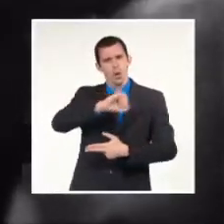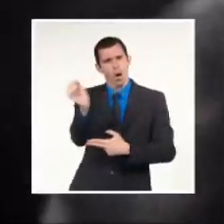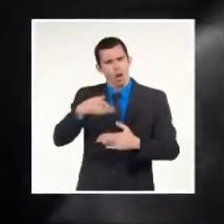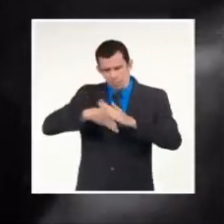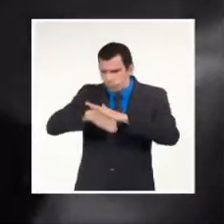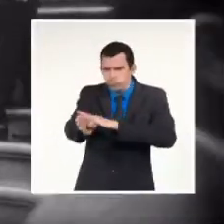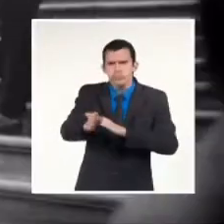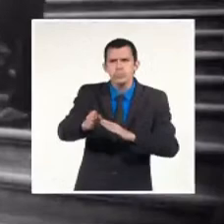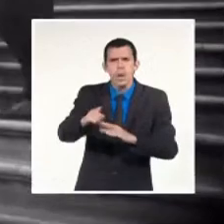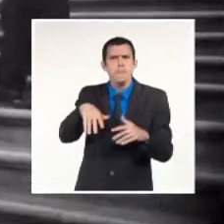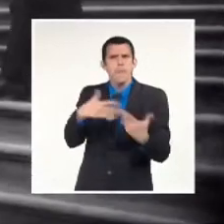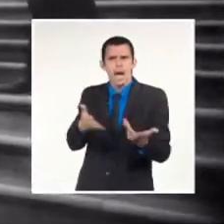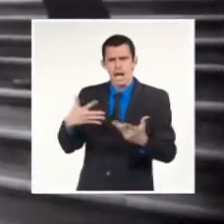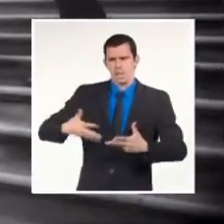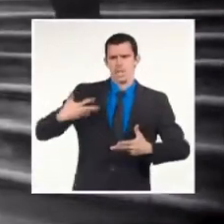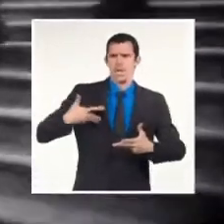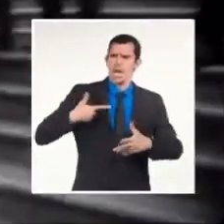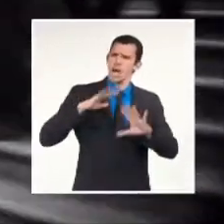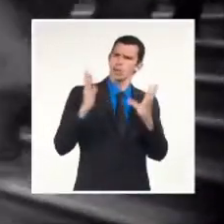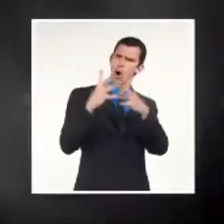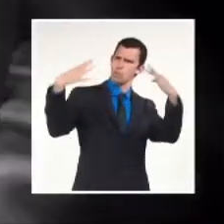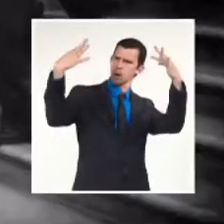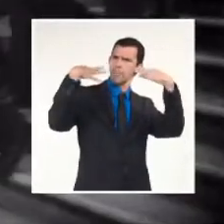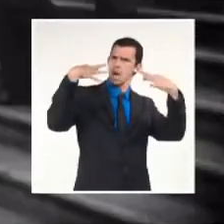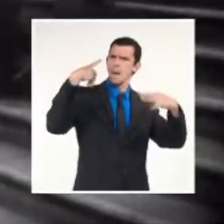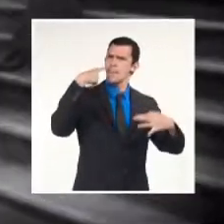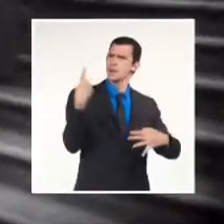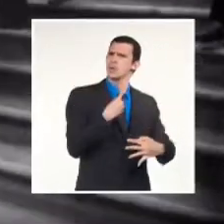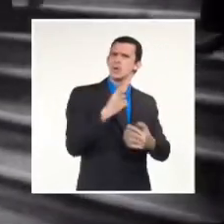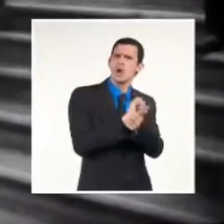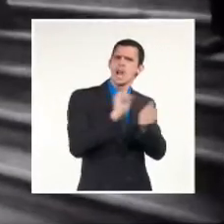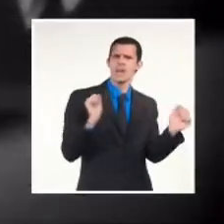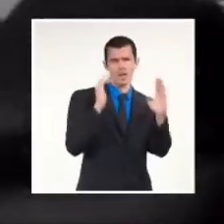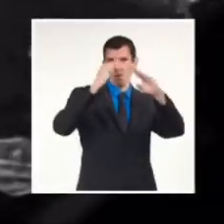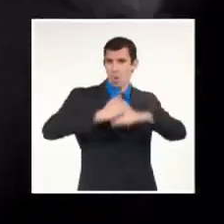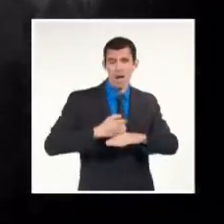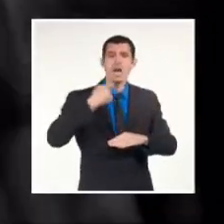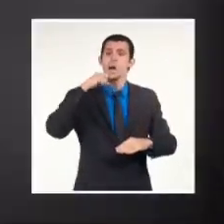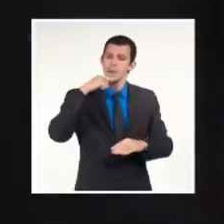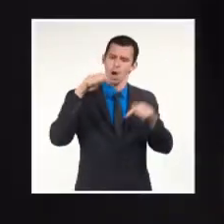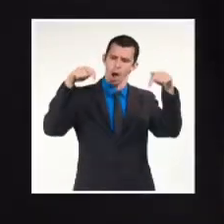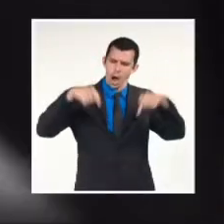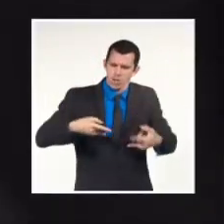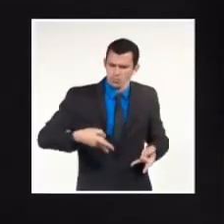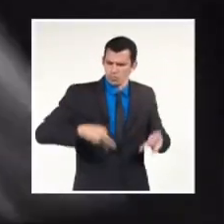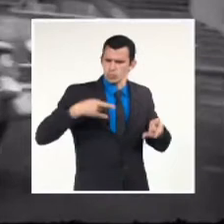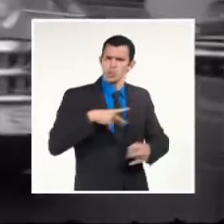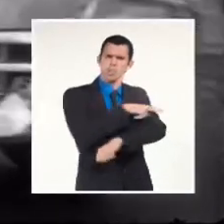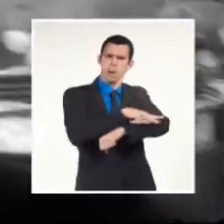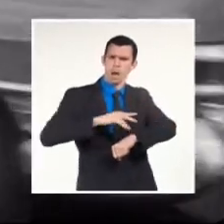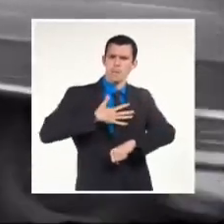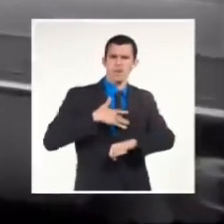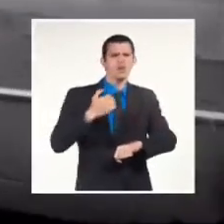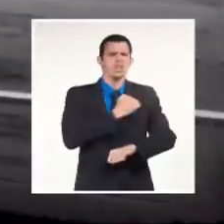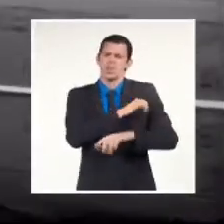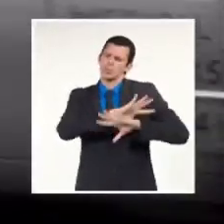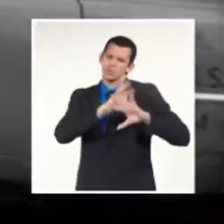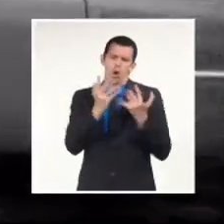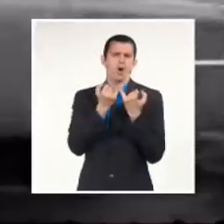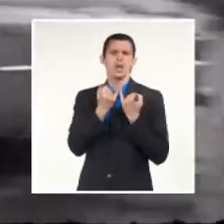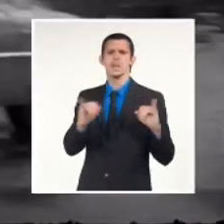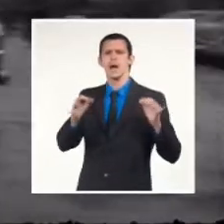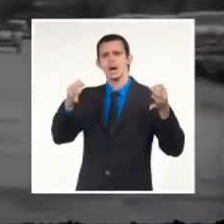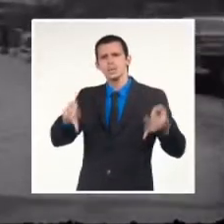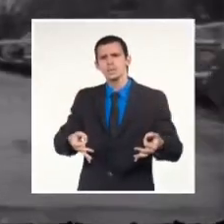Alvin Bentley, wounded near the heart and in the stomach, is carried out while police push our cameraman aside. Bentley's condition is still